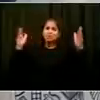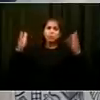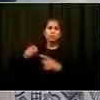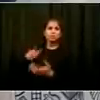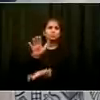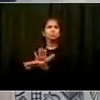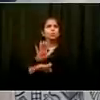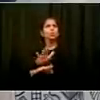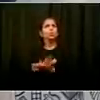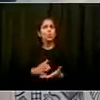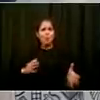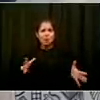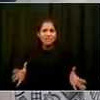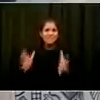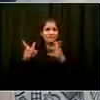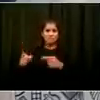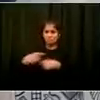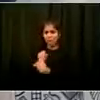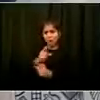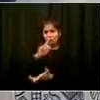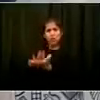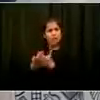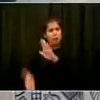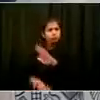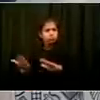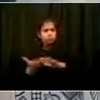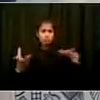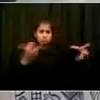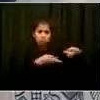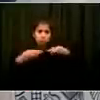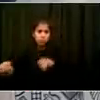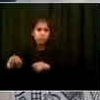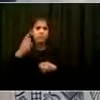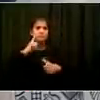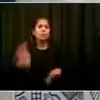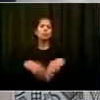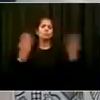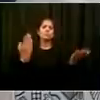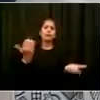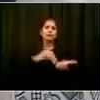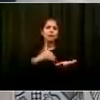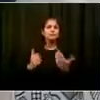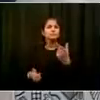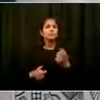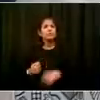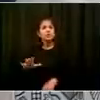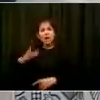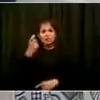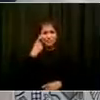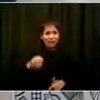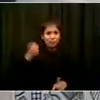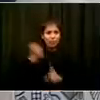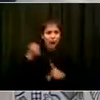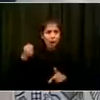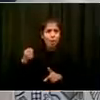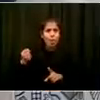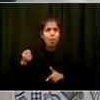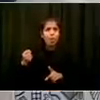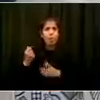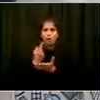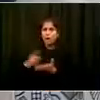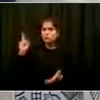confront the notion that we might hit this standard. We've been working to set a new standard in a new environment, not